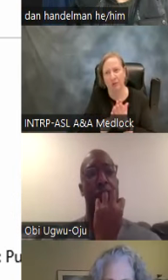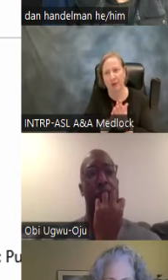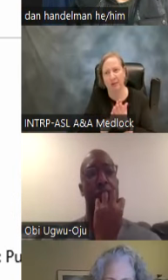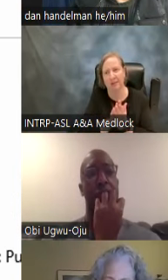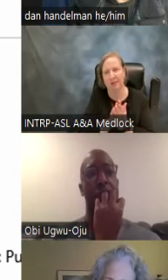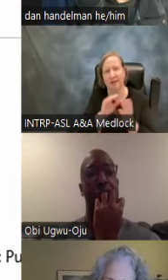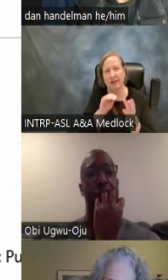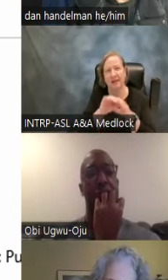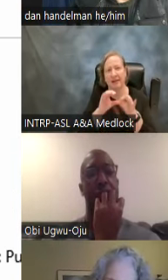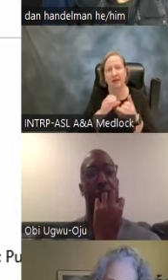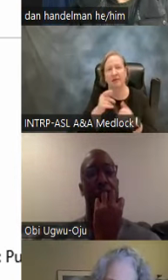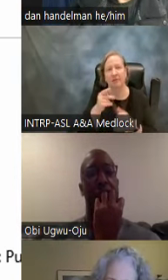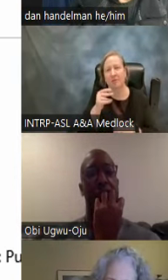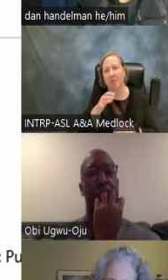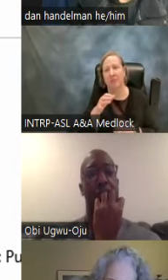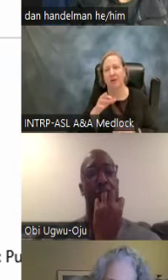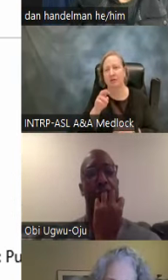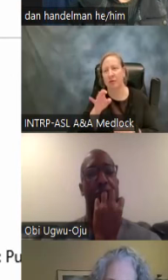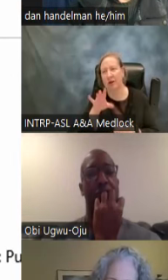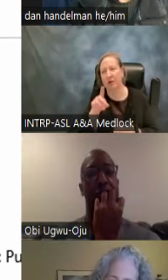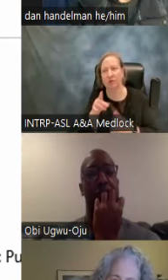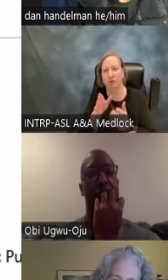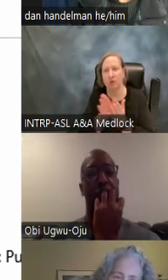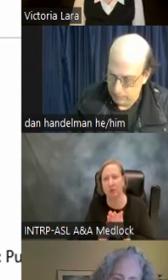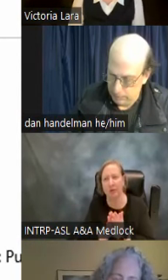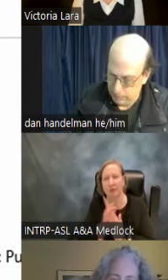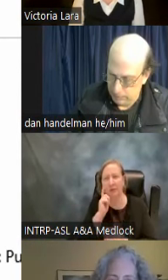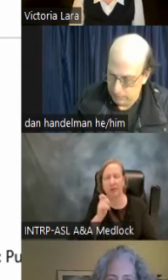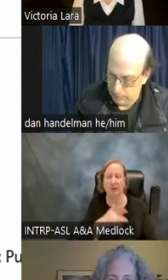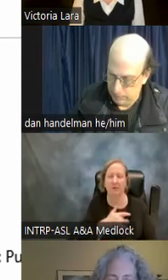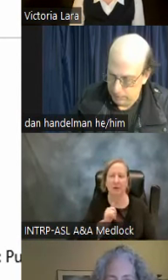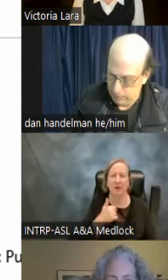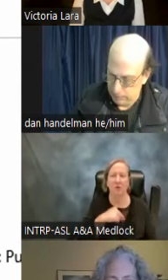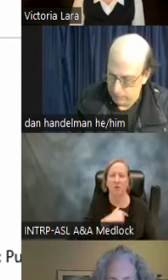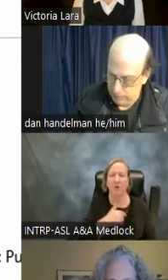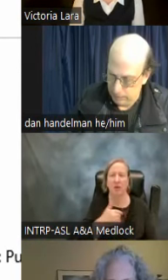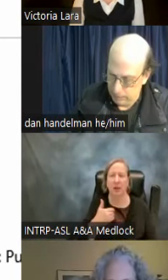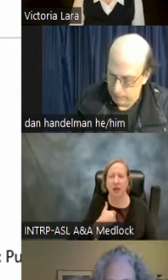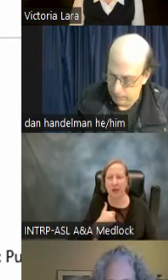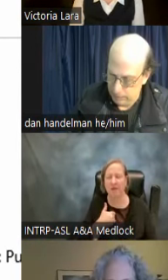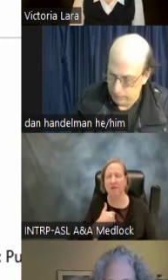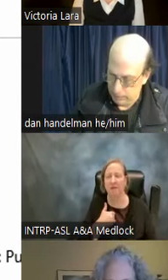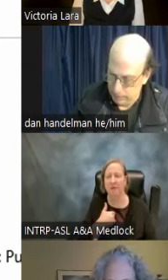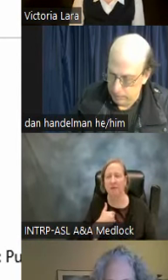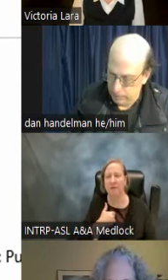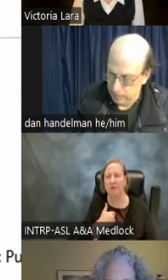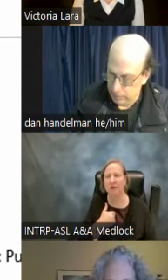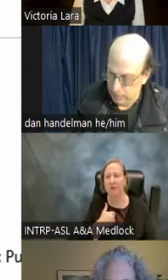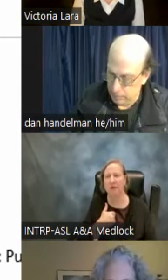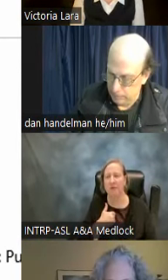the category of public records requests, because I feel like we have